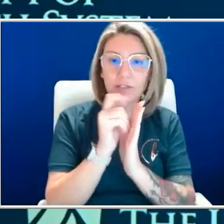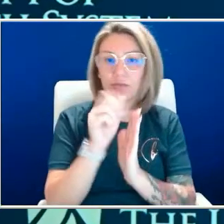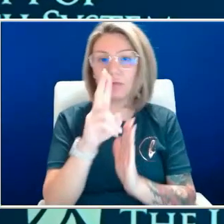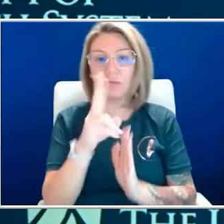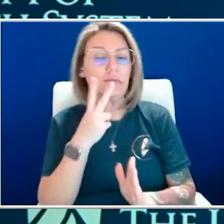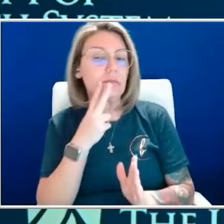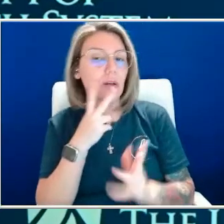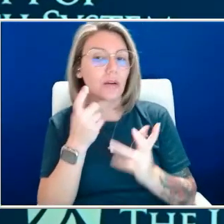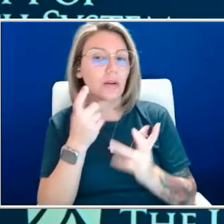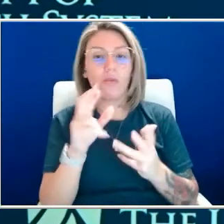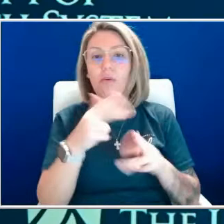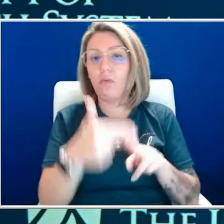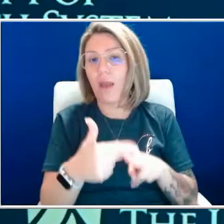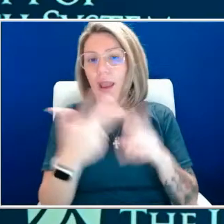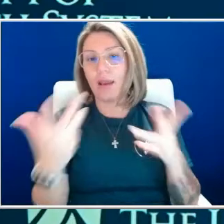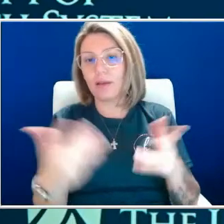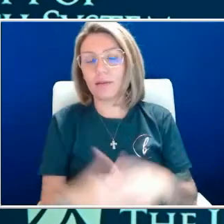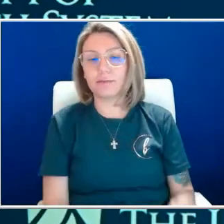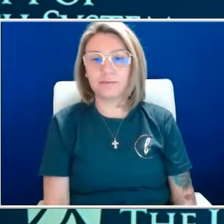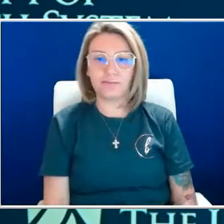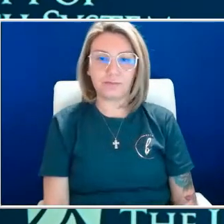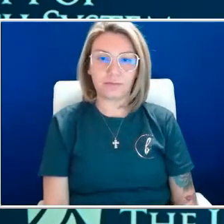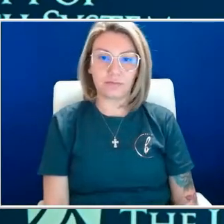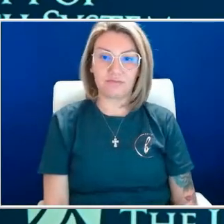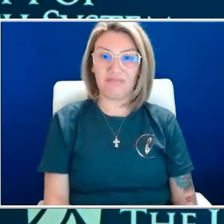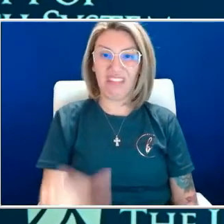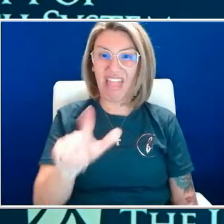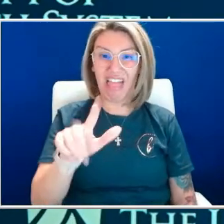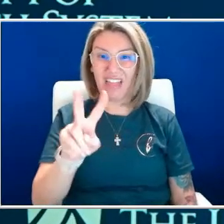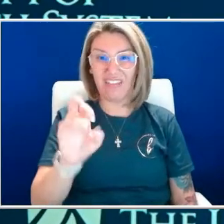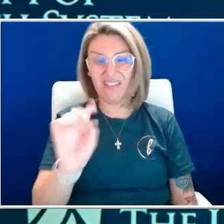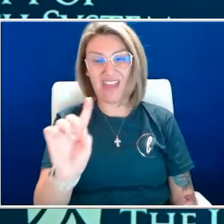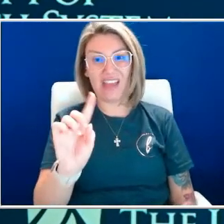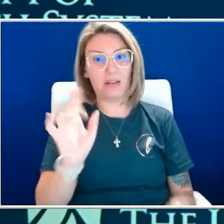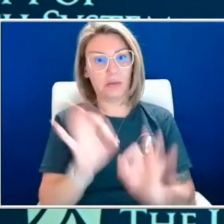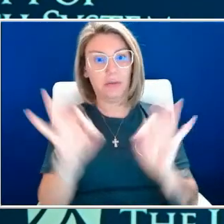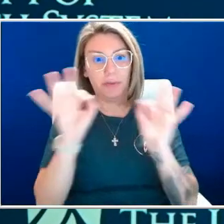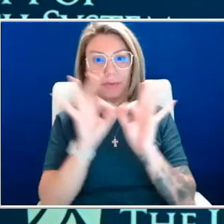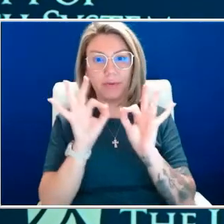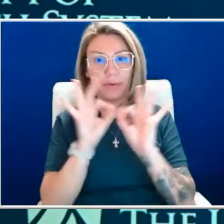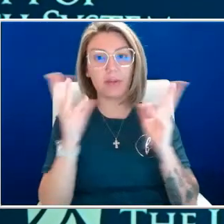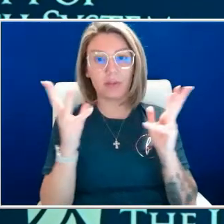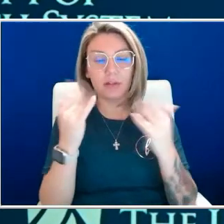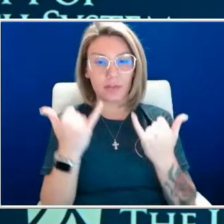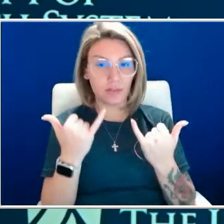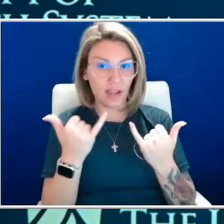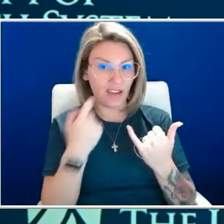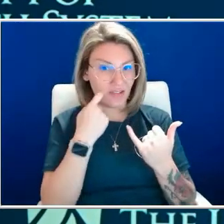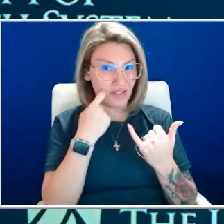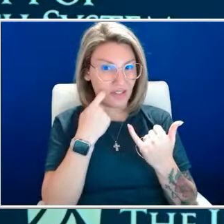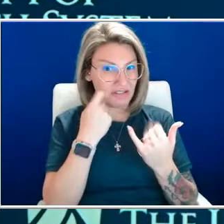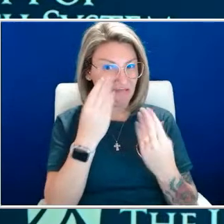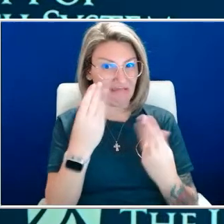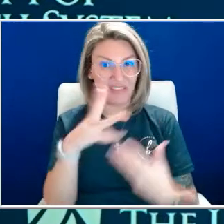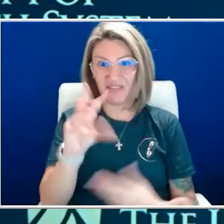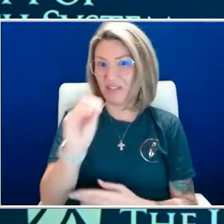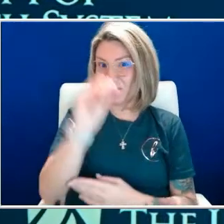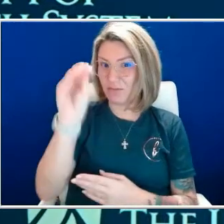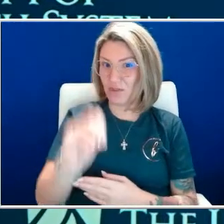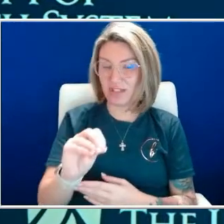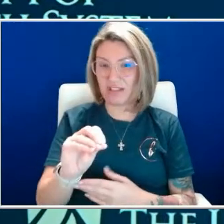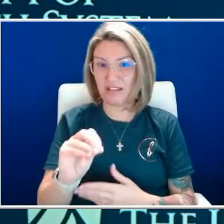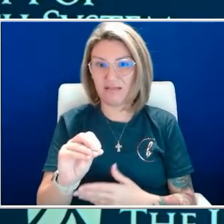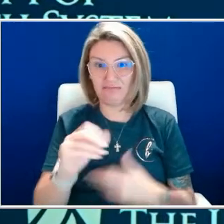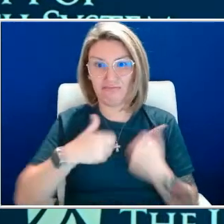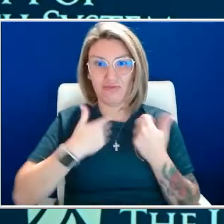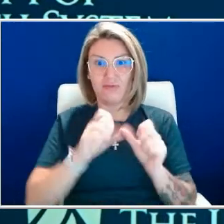LVAD, the LVAD survival now has gotten very good within the most recent data. 50% survival is greater than 5 years,